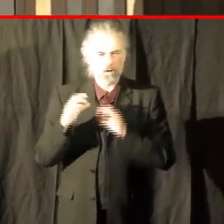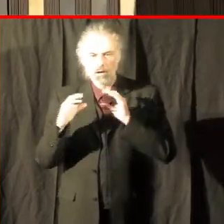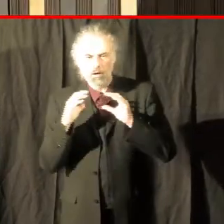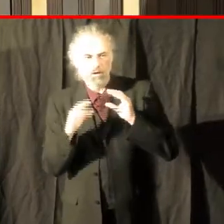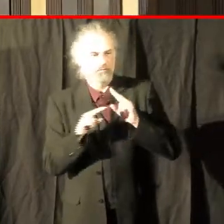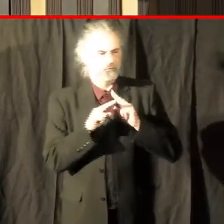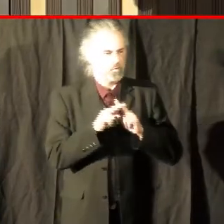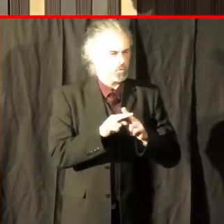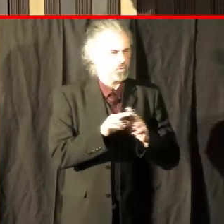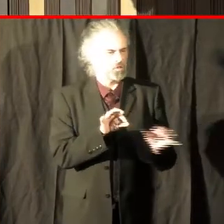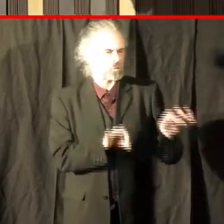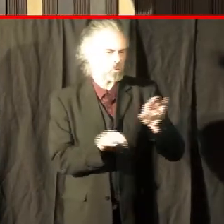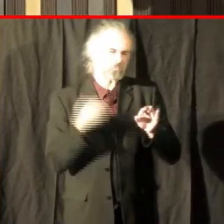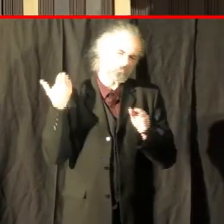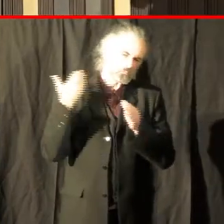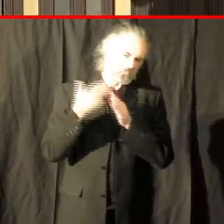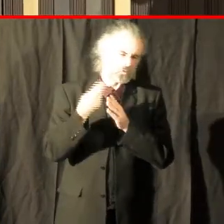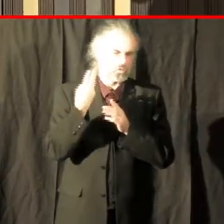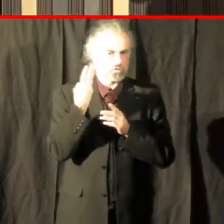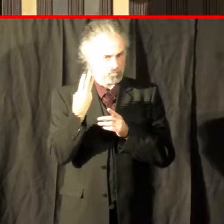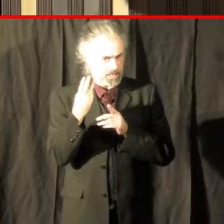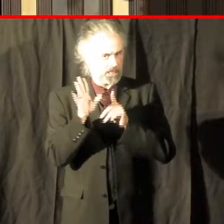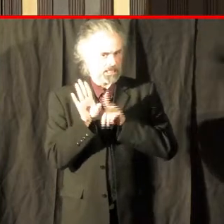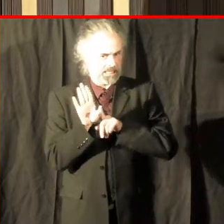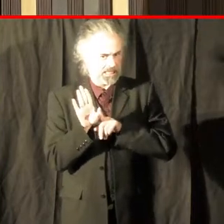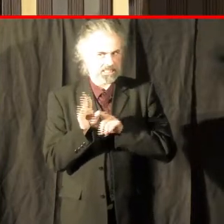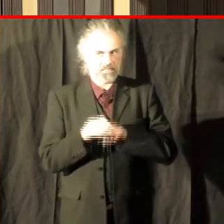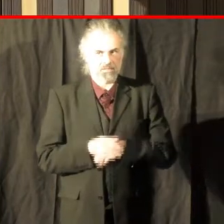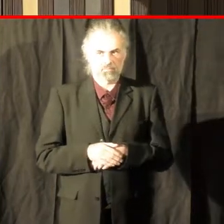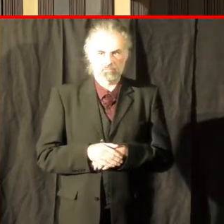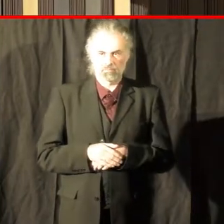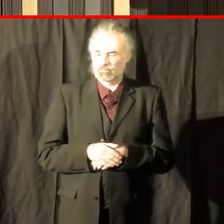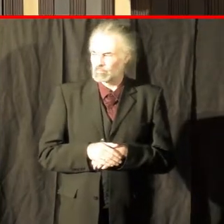about 3 years now. So we're going to go